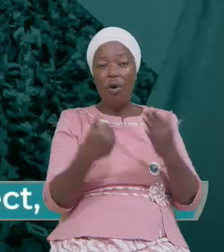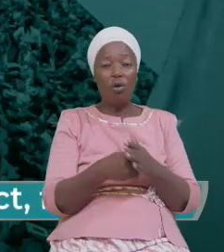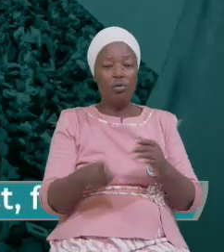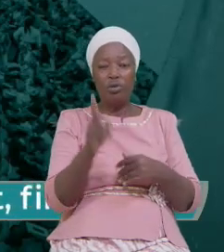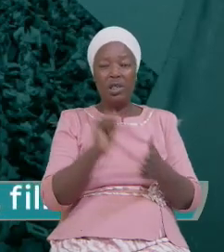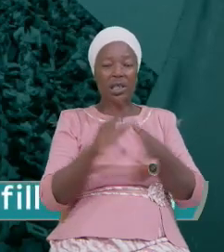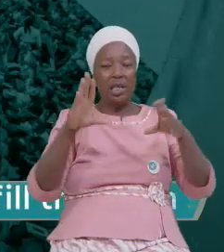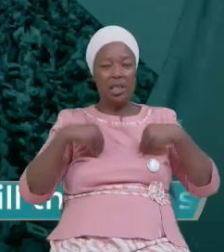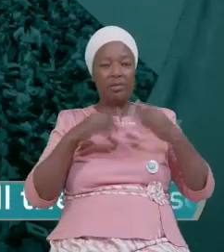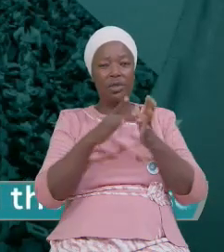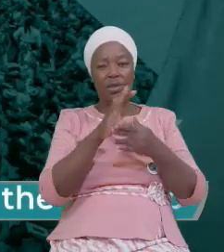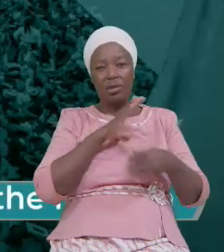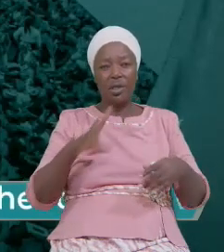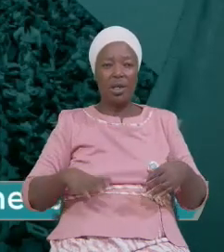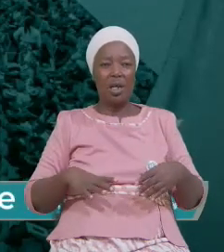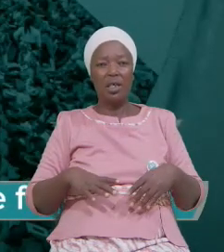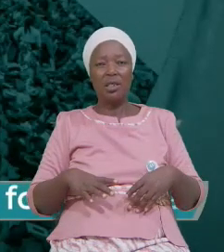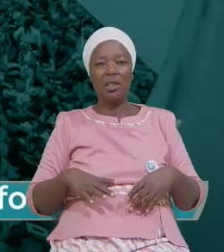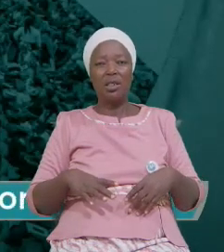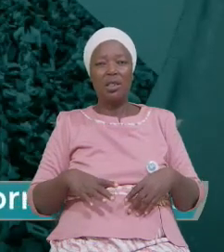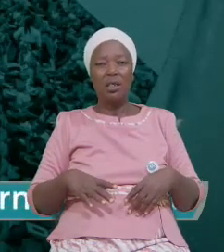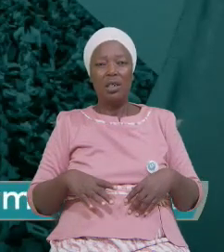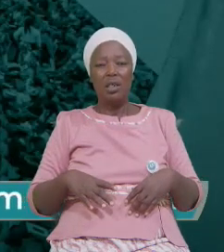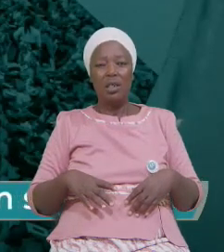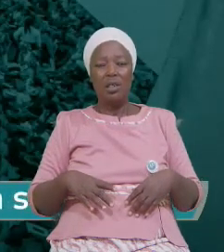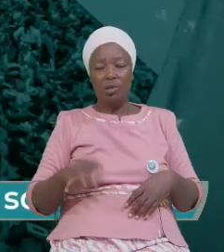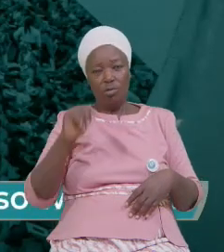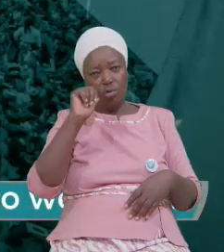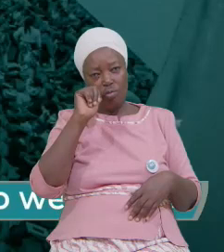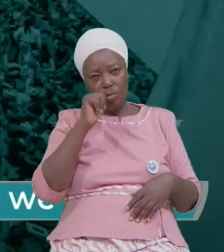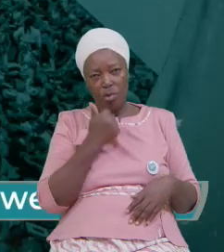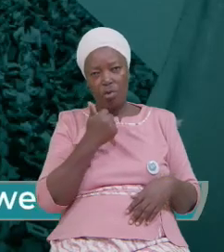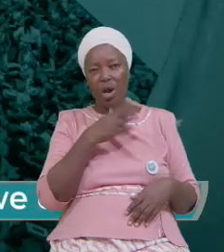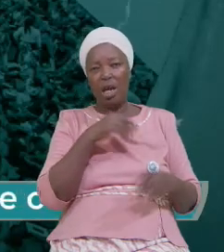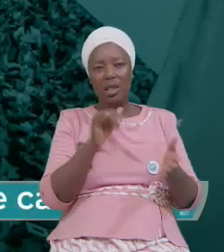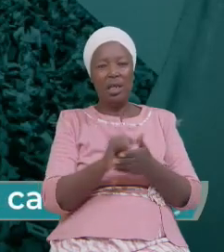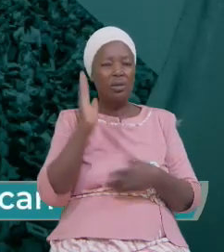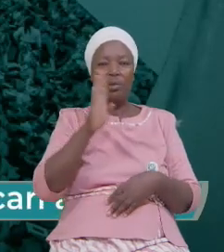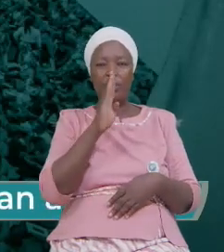Christ tomorrow. And that will be by 3 p.m.